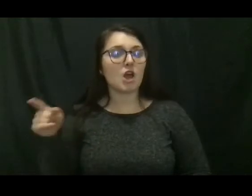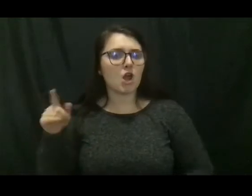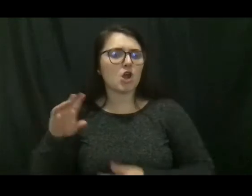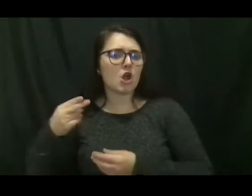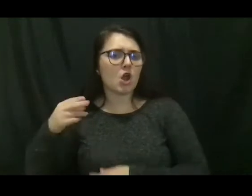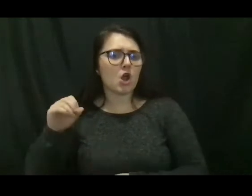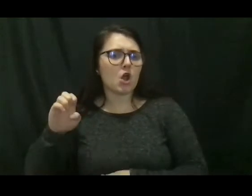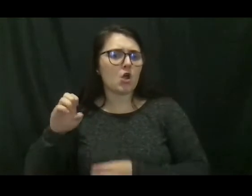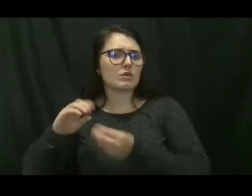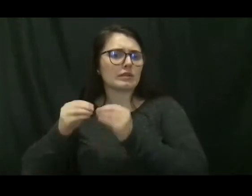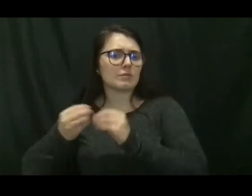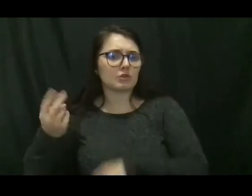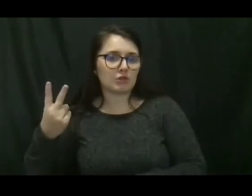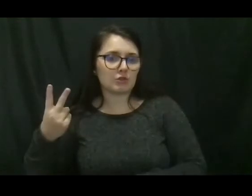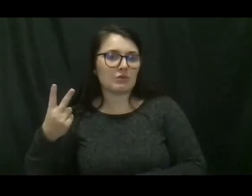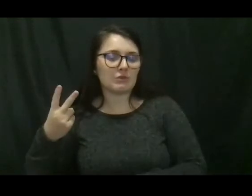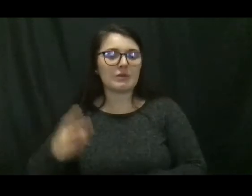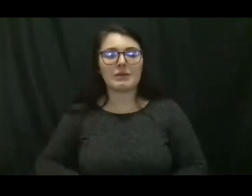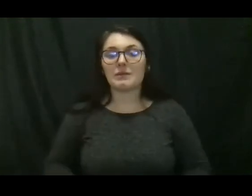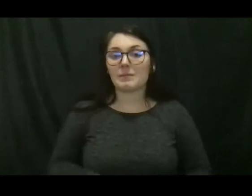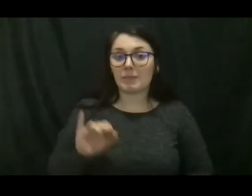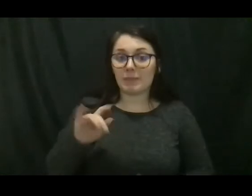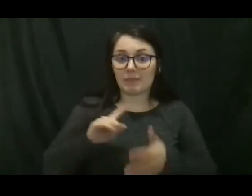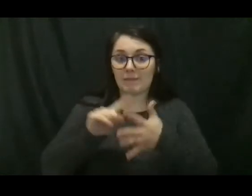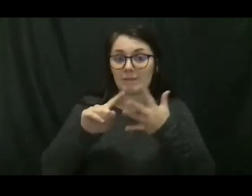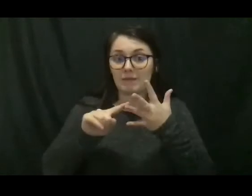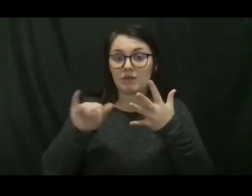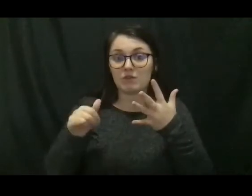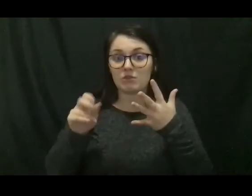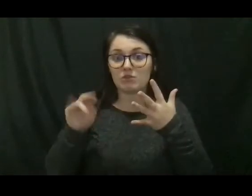known as the snake charmer. Johnny is the fauceteer.